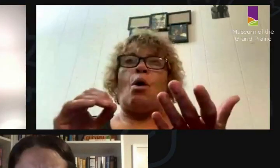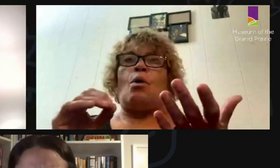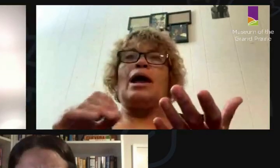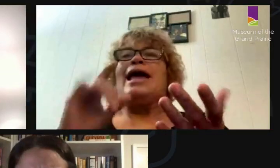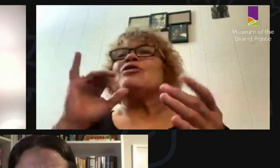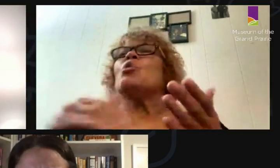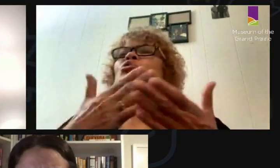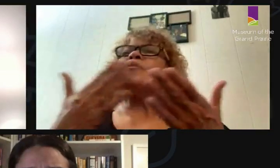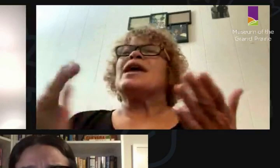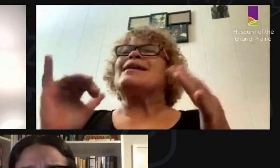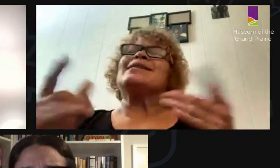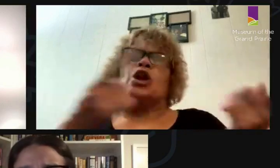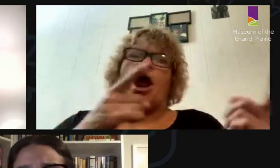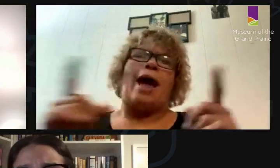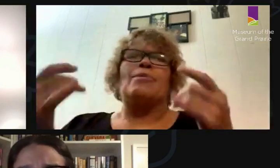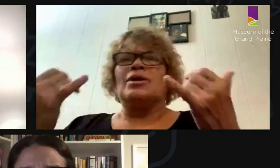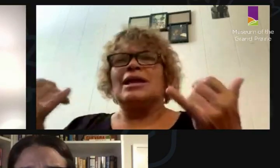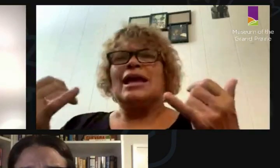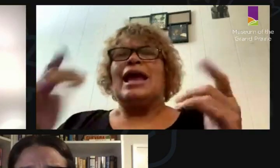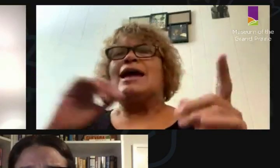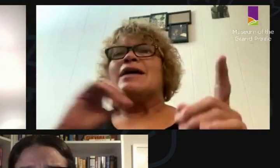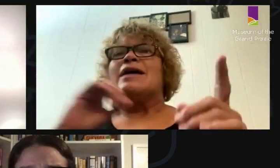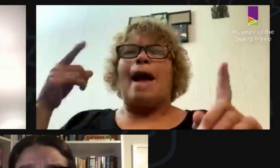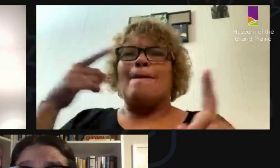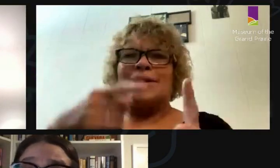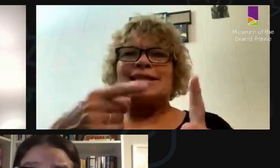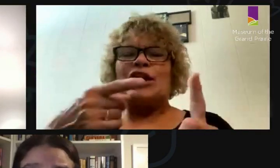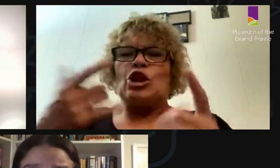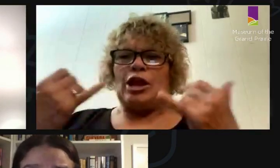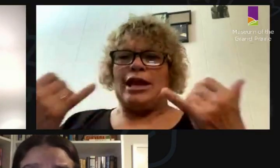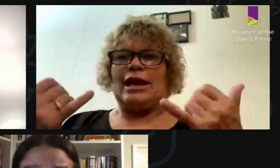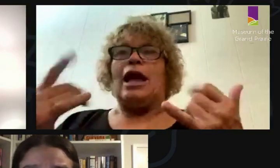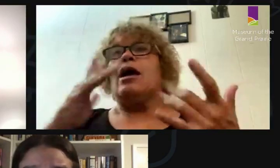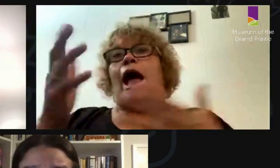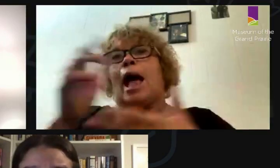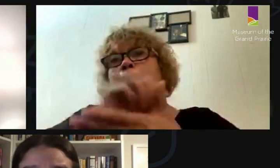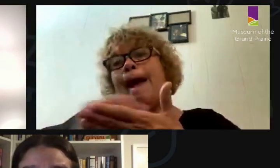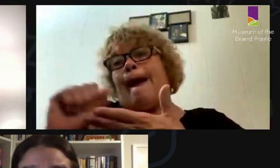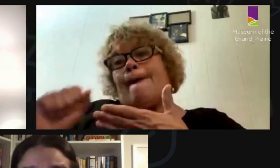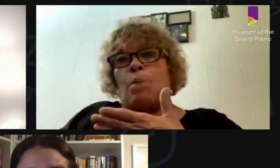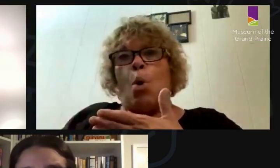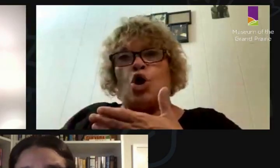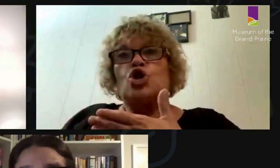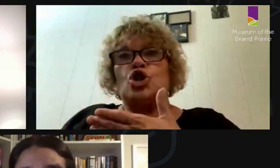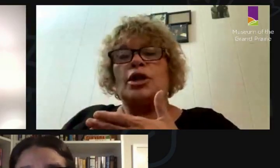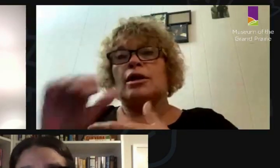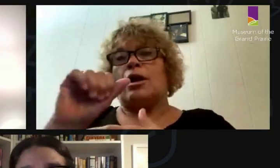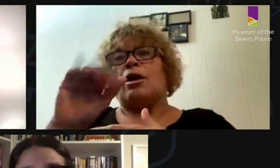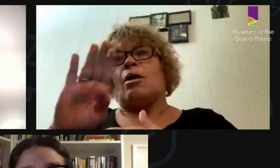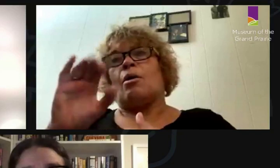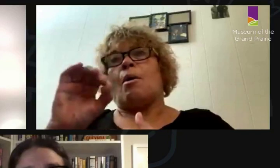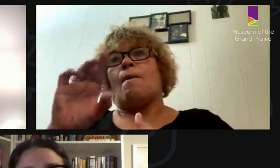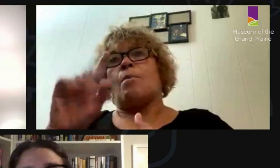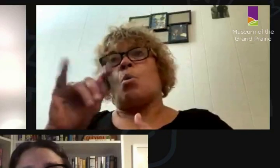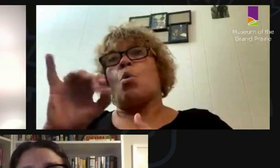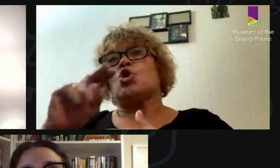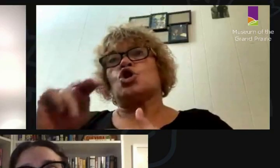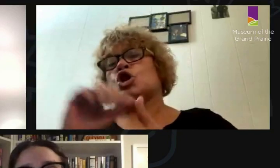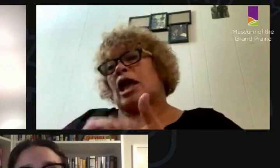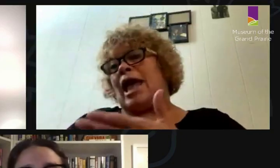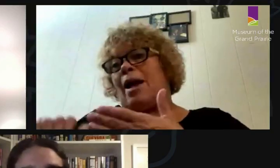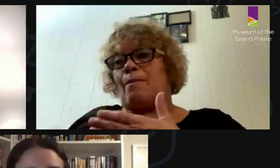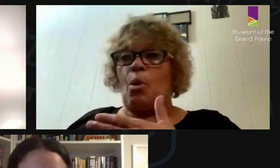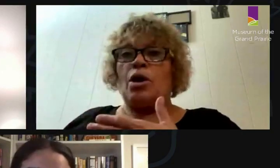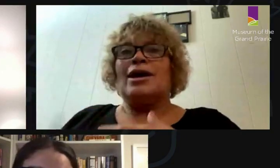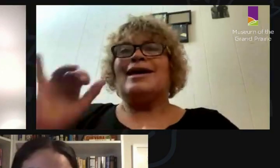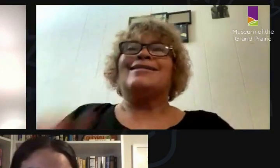things that are happening right now, particularly around abortion. You know, I think